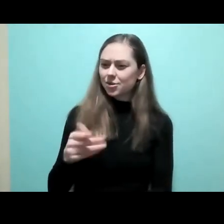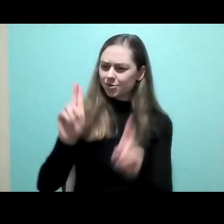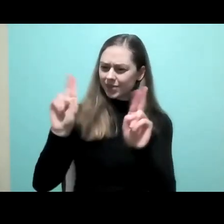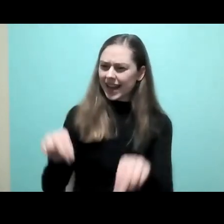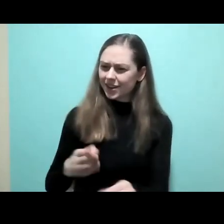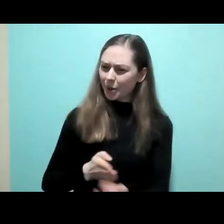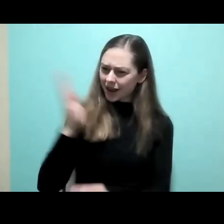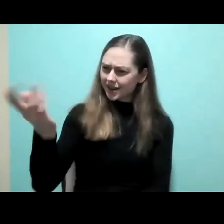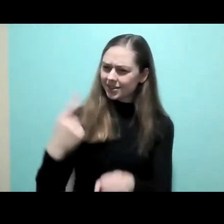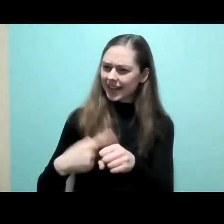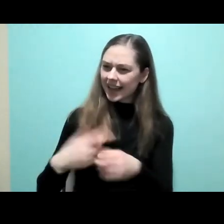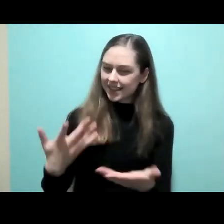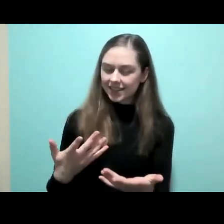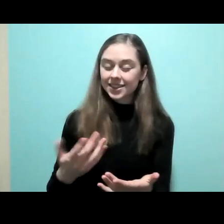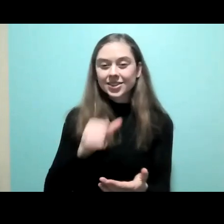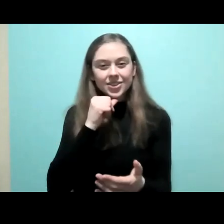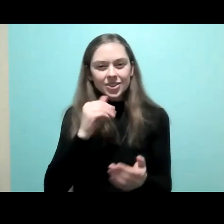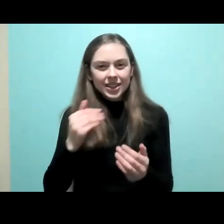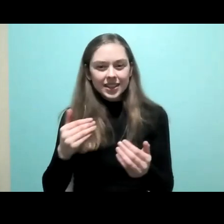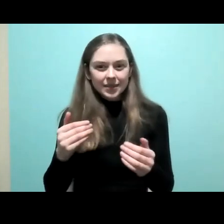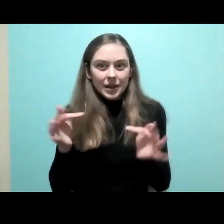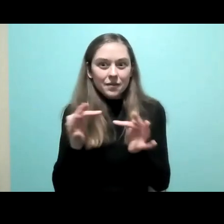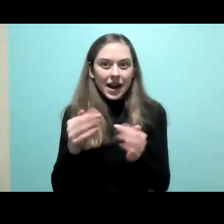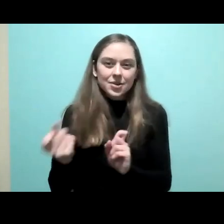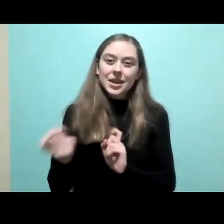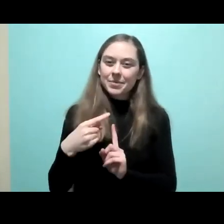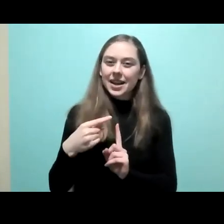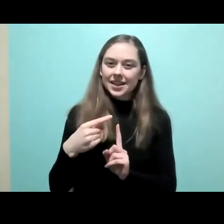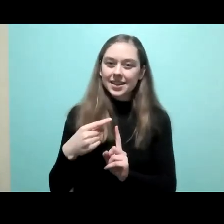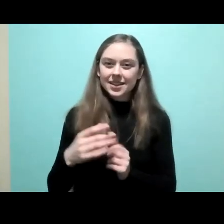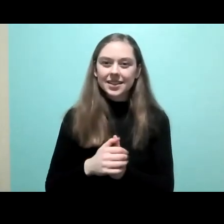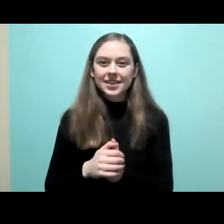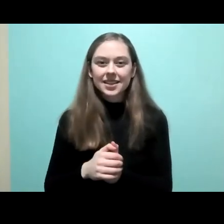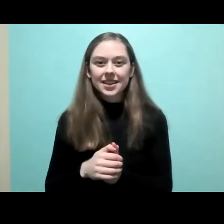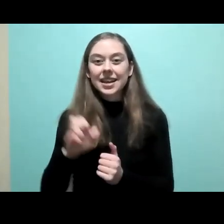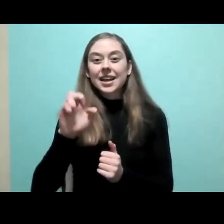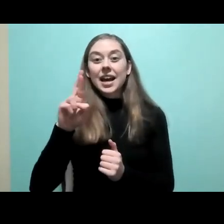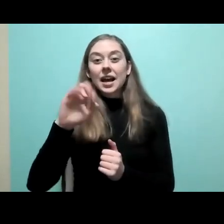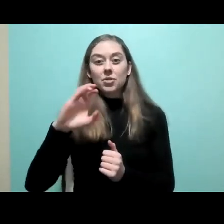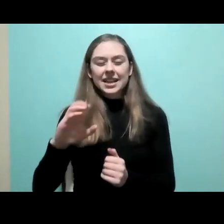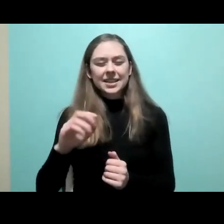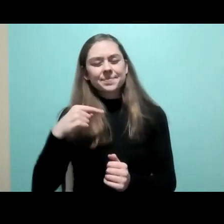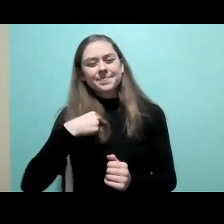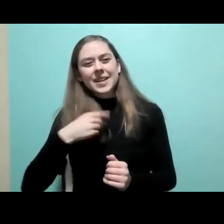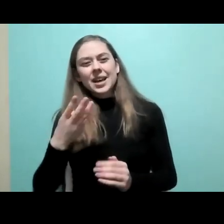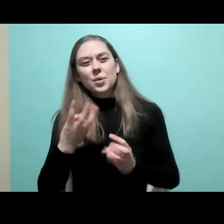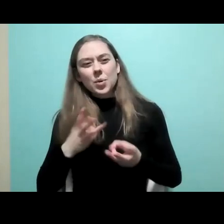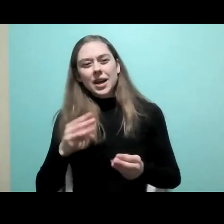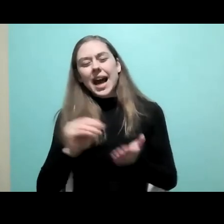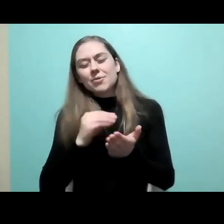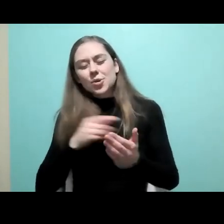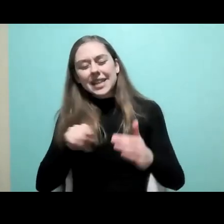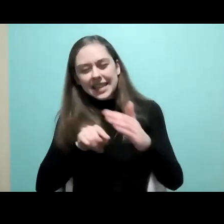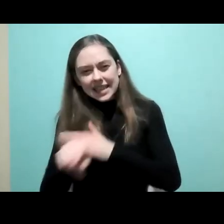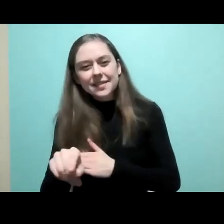again, so don't be afraid to email. Okay. Yeah. And again, I'm going to sign off, Anna. I'm sorry, I just really